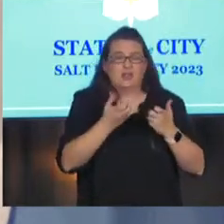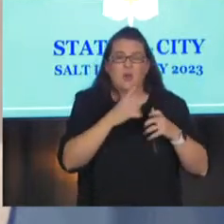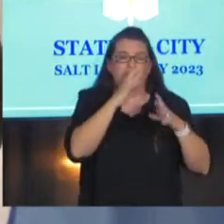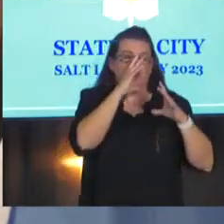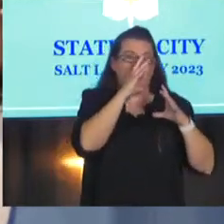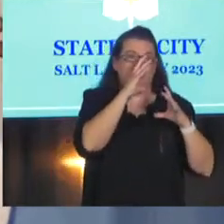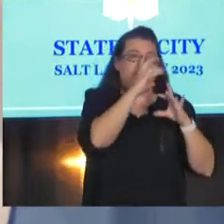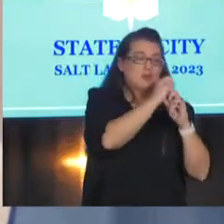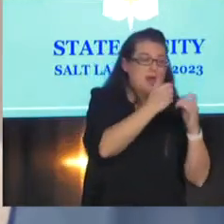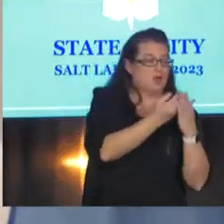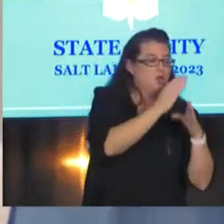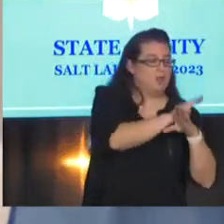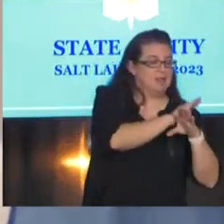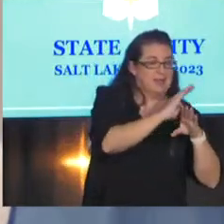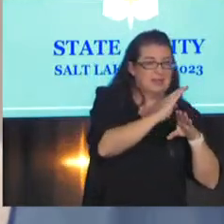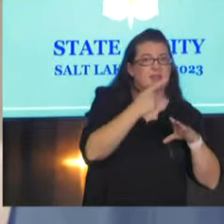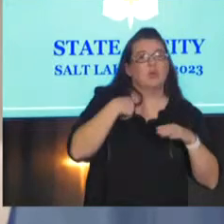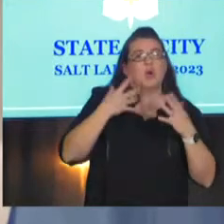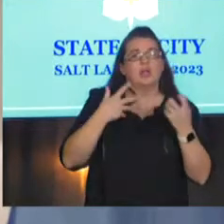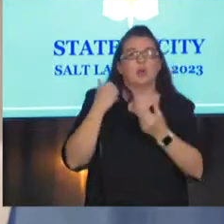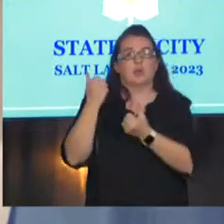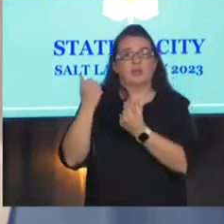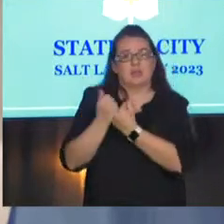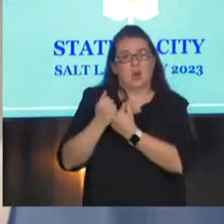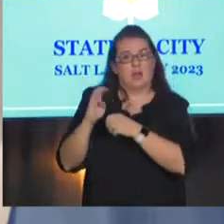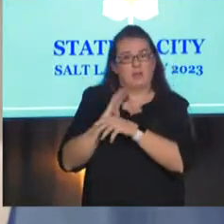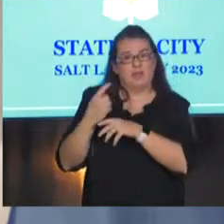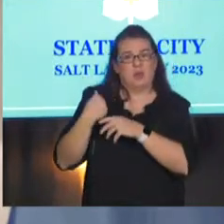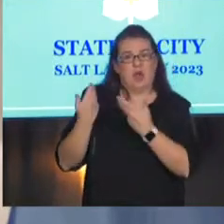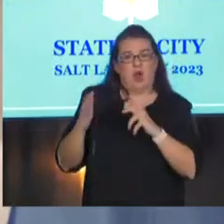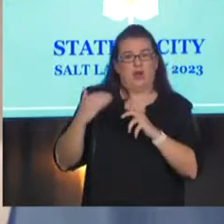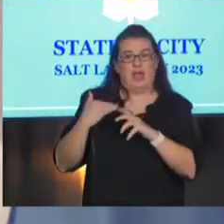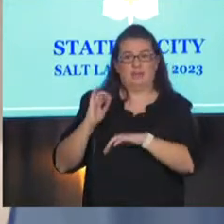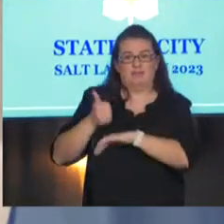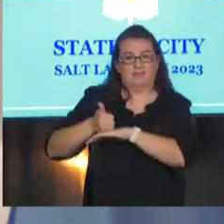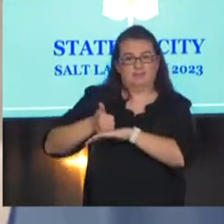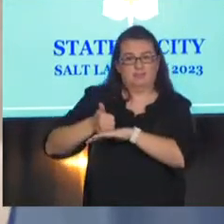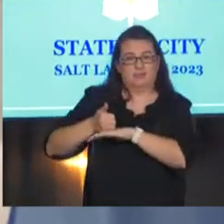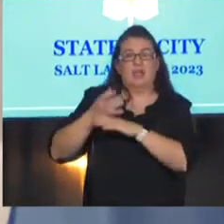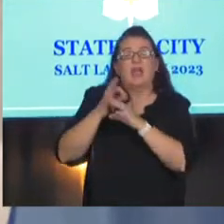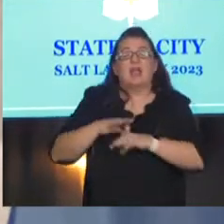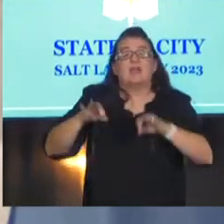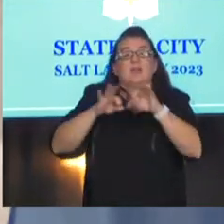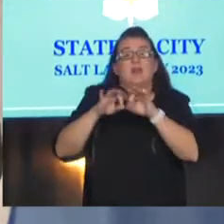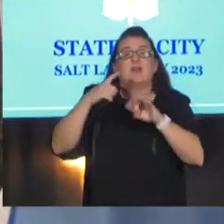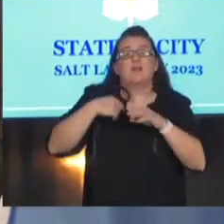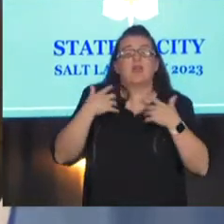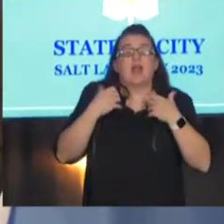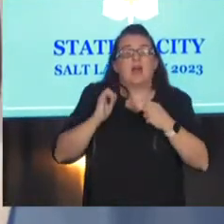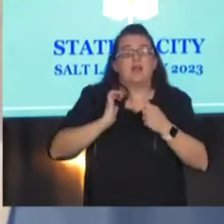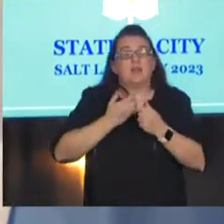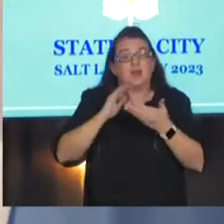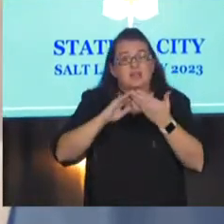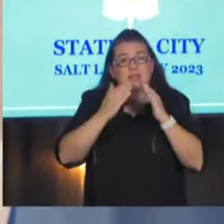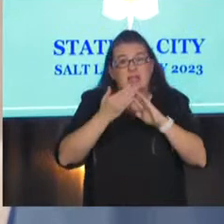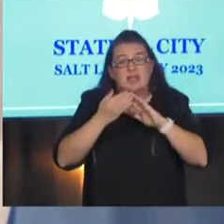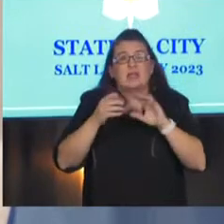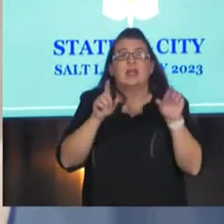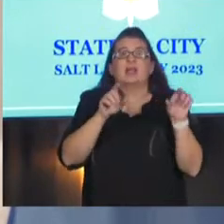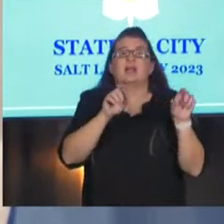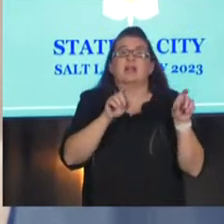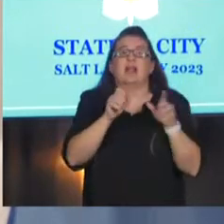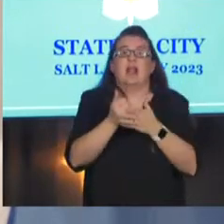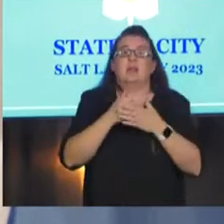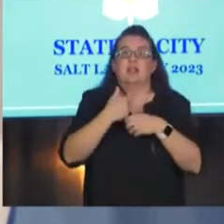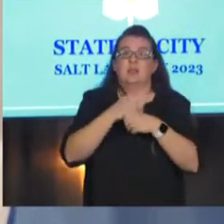to supporting our existing businesses. It's absolutely vital to the health of our city, and it's actually helping to create a